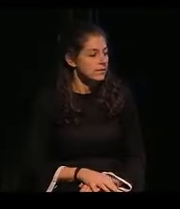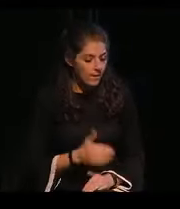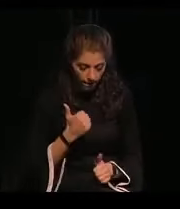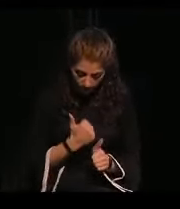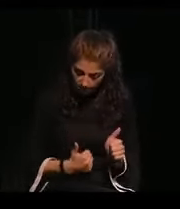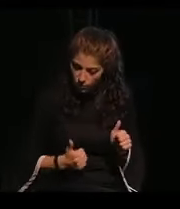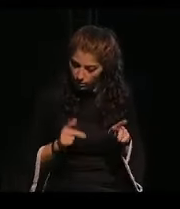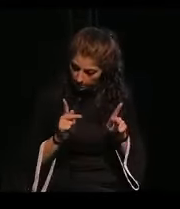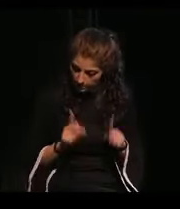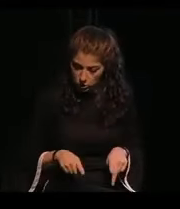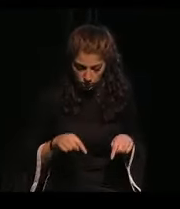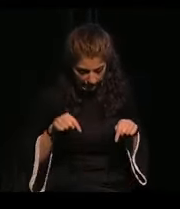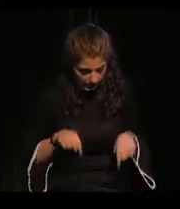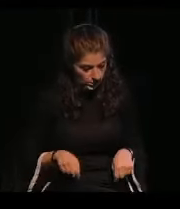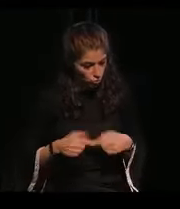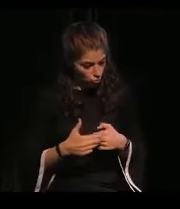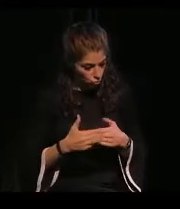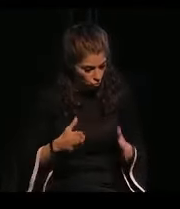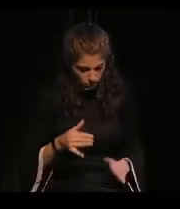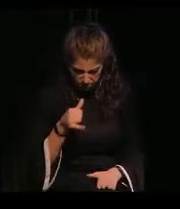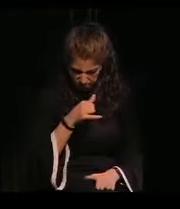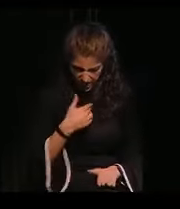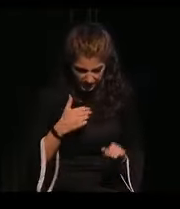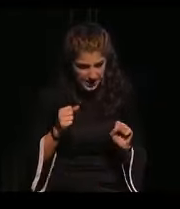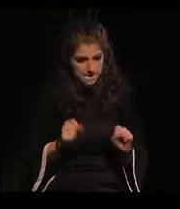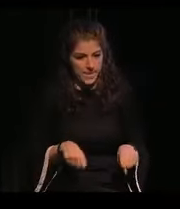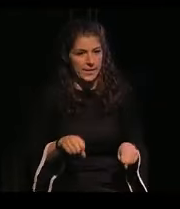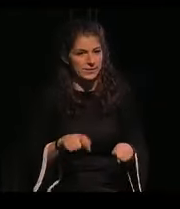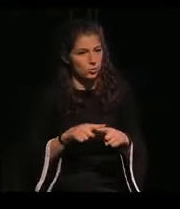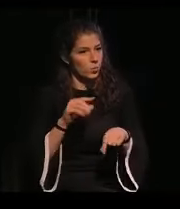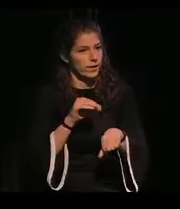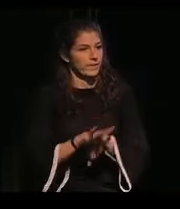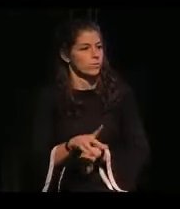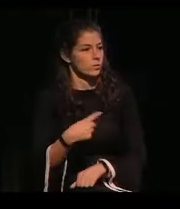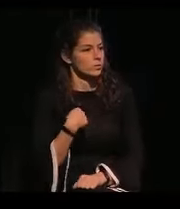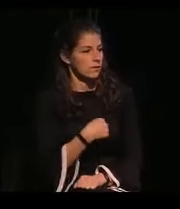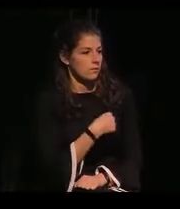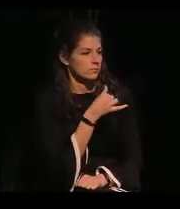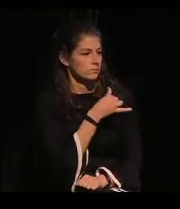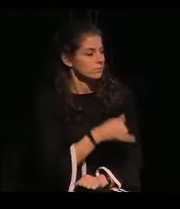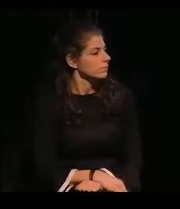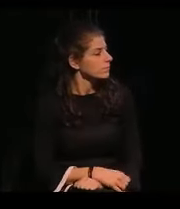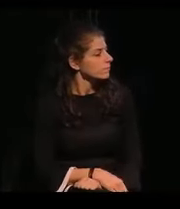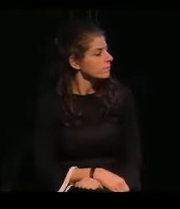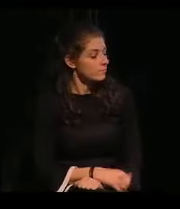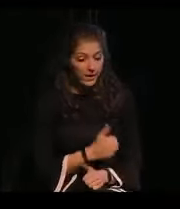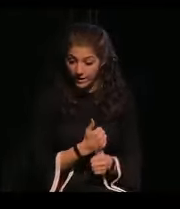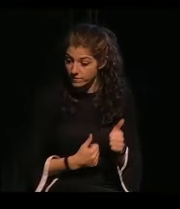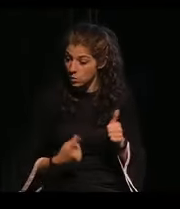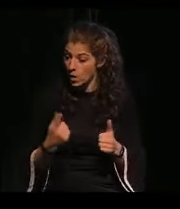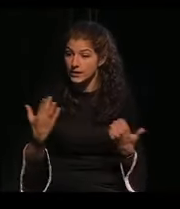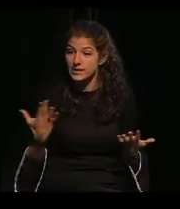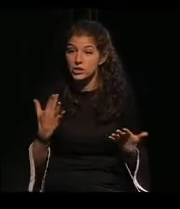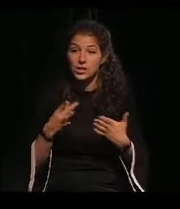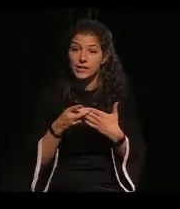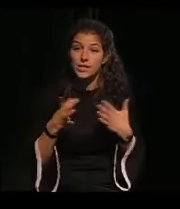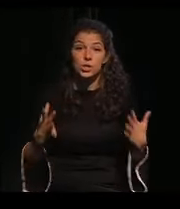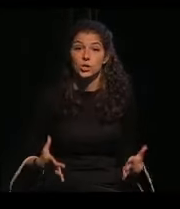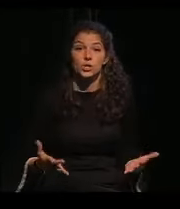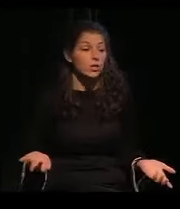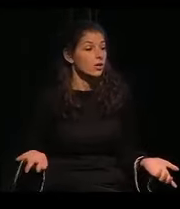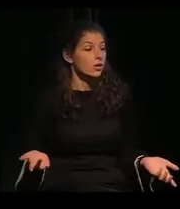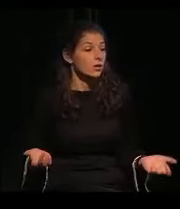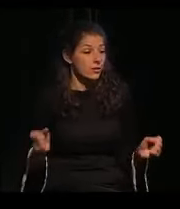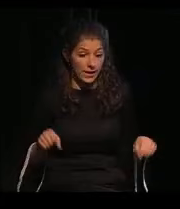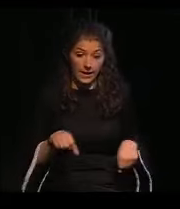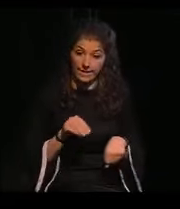every single person in this room has the capacity to influence others. Everyone here is a leader.